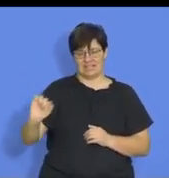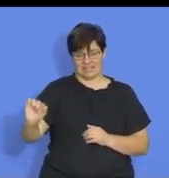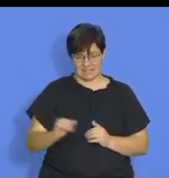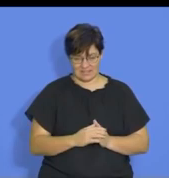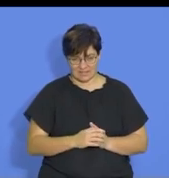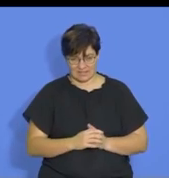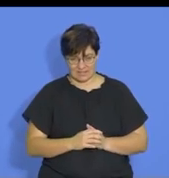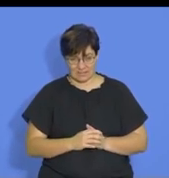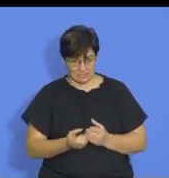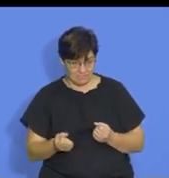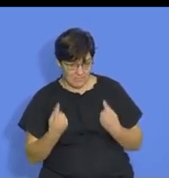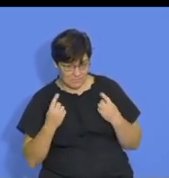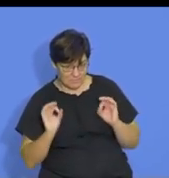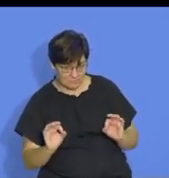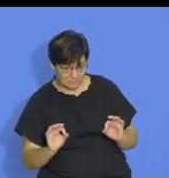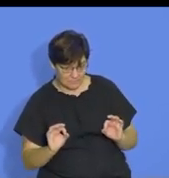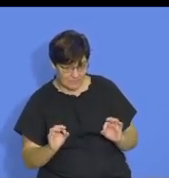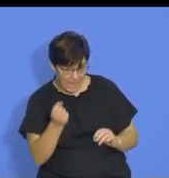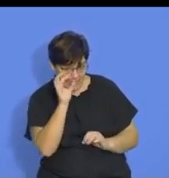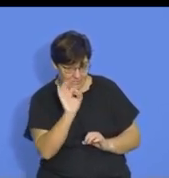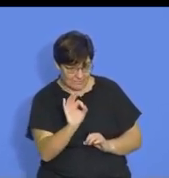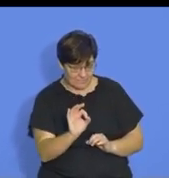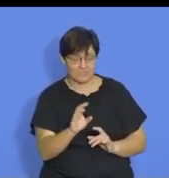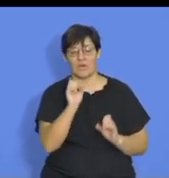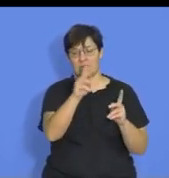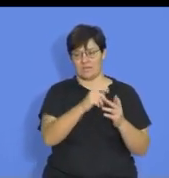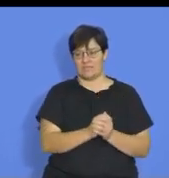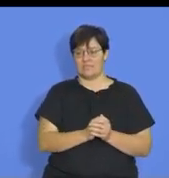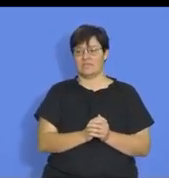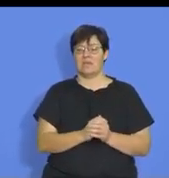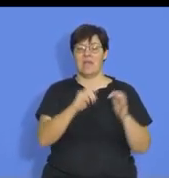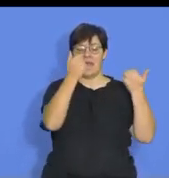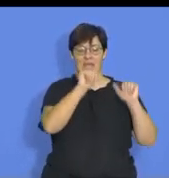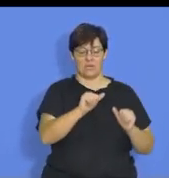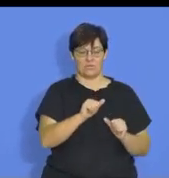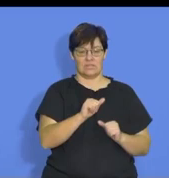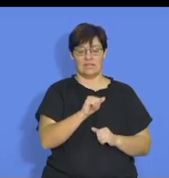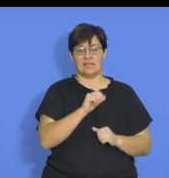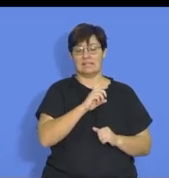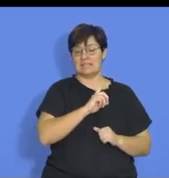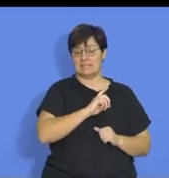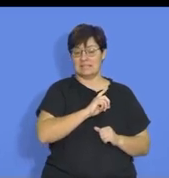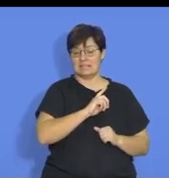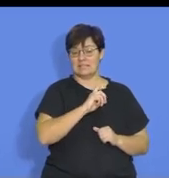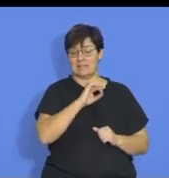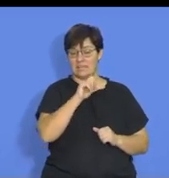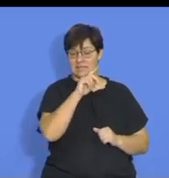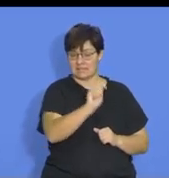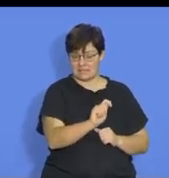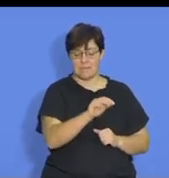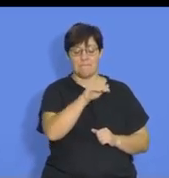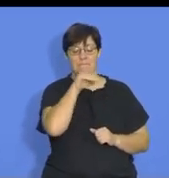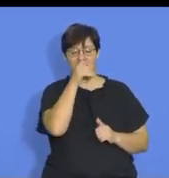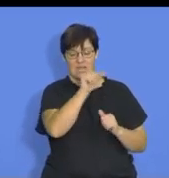credit. Okay, you guys got that. So let's fill that in. So account debit obviously is our